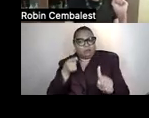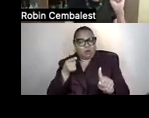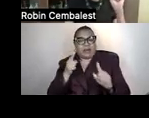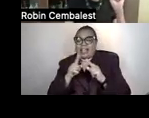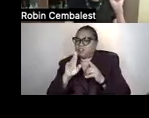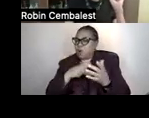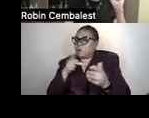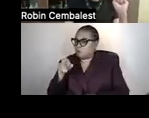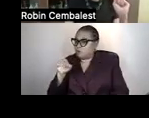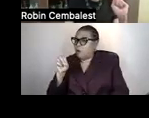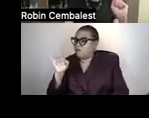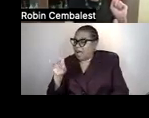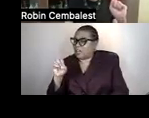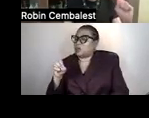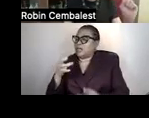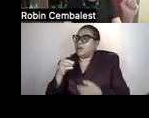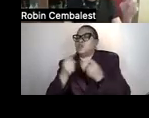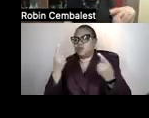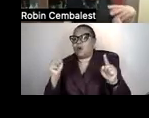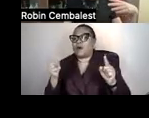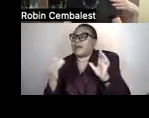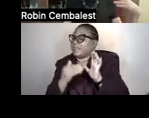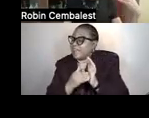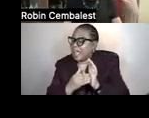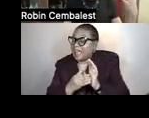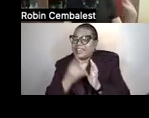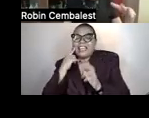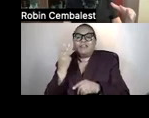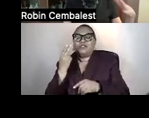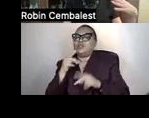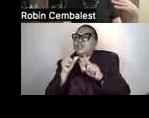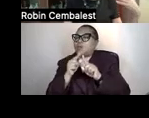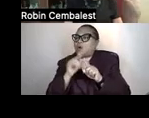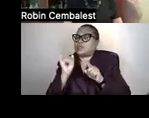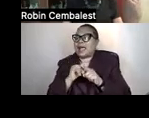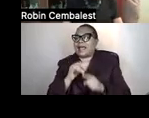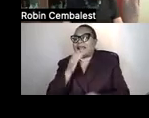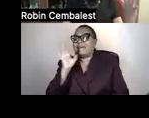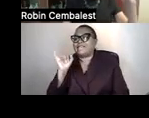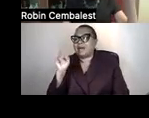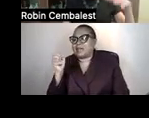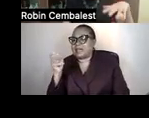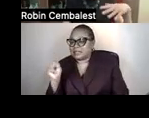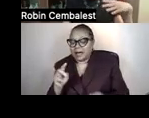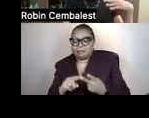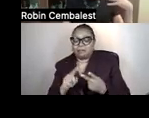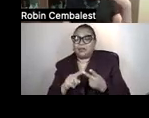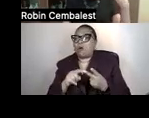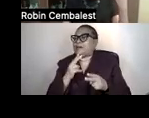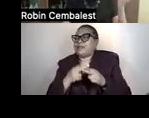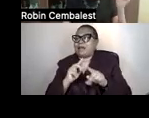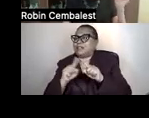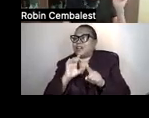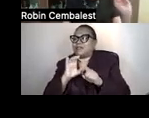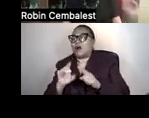your profile and content do work. So again, if you're using words like feminism or names of different